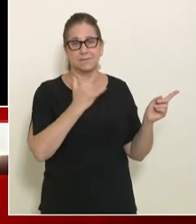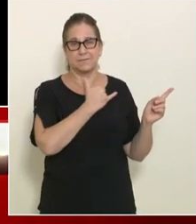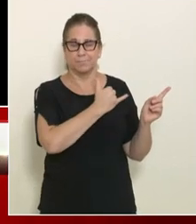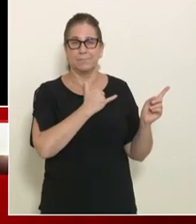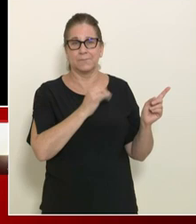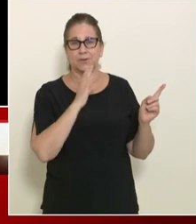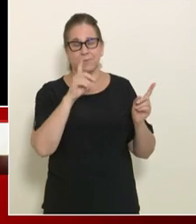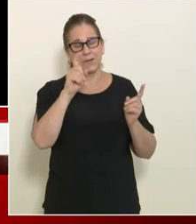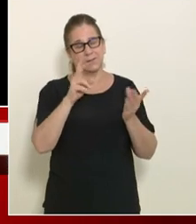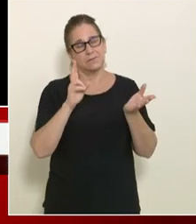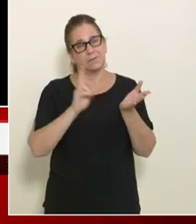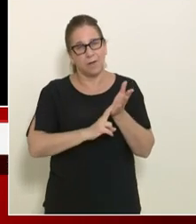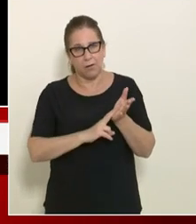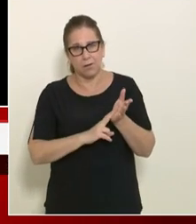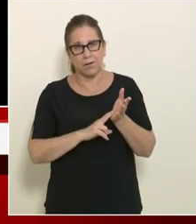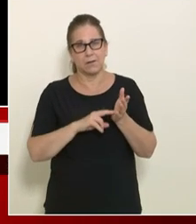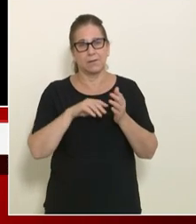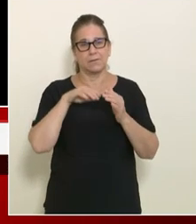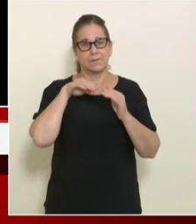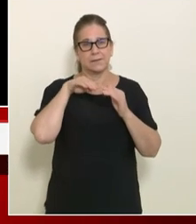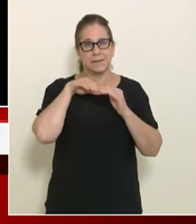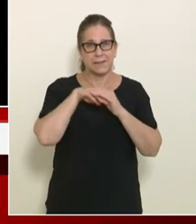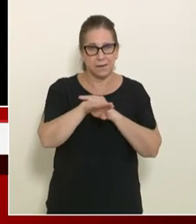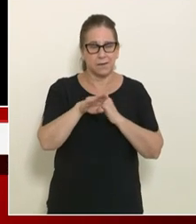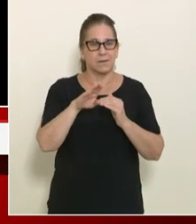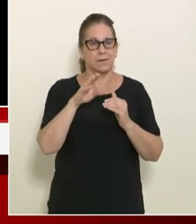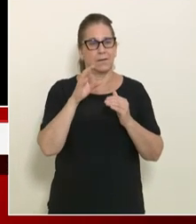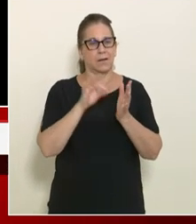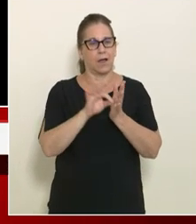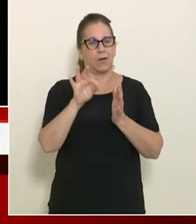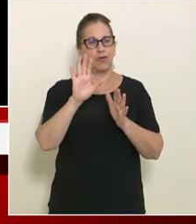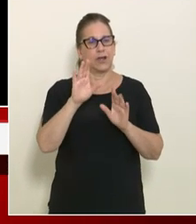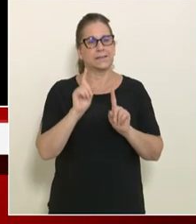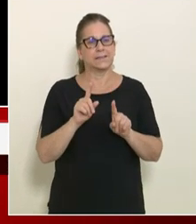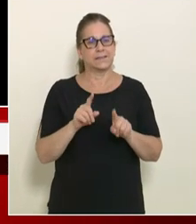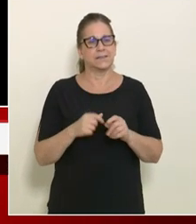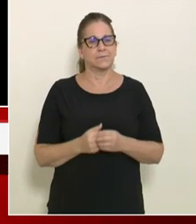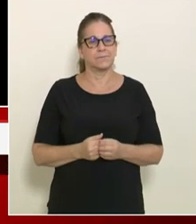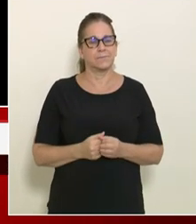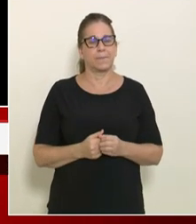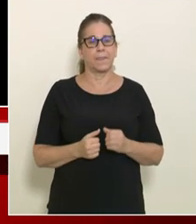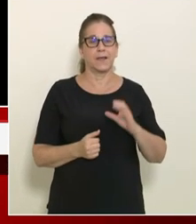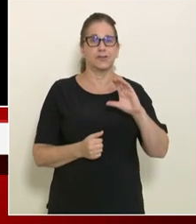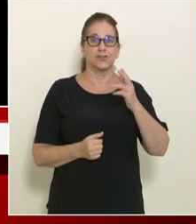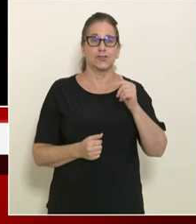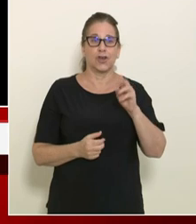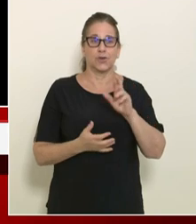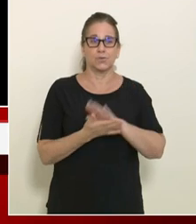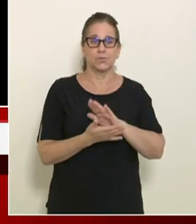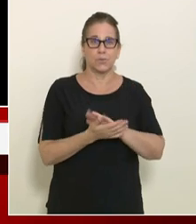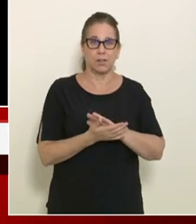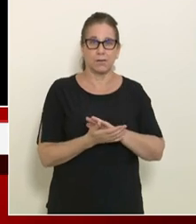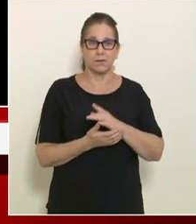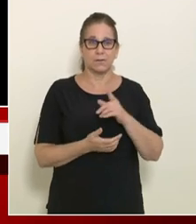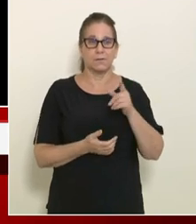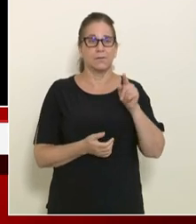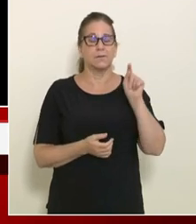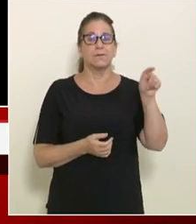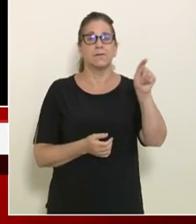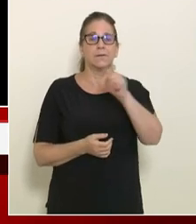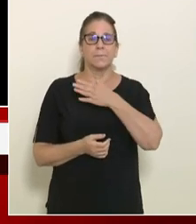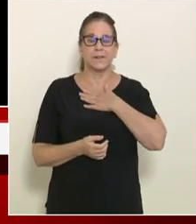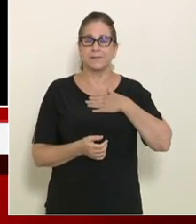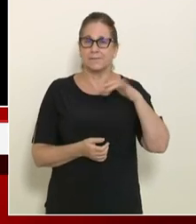So for DCPS and public charter school families, please, please, please enroll and be in touch with your school so you can